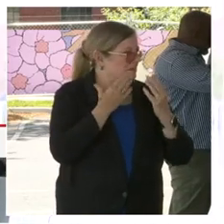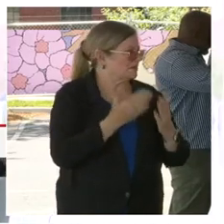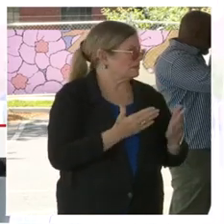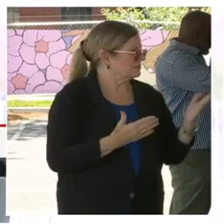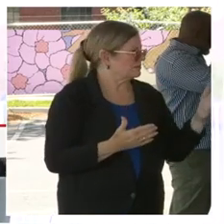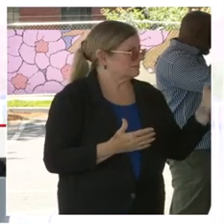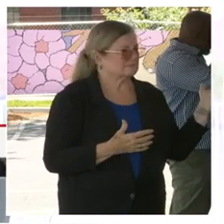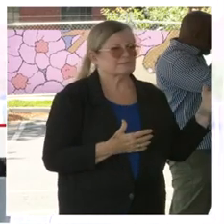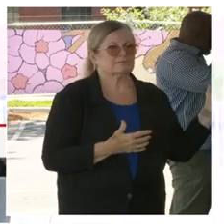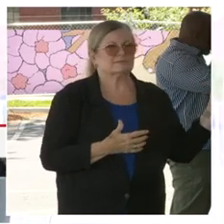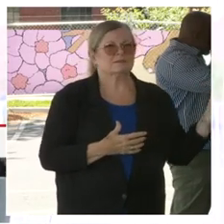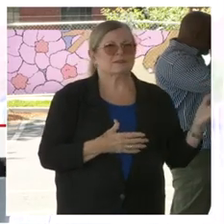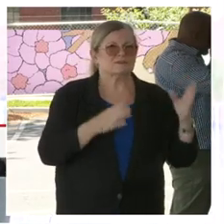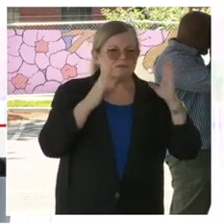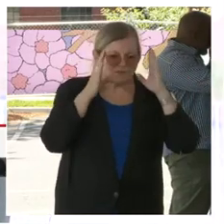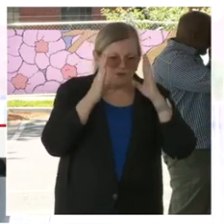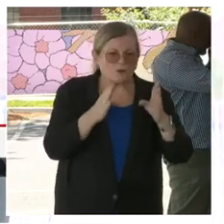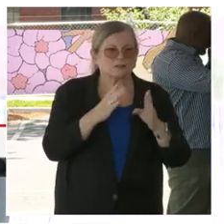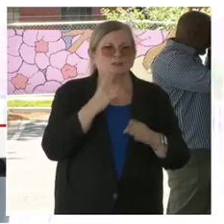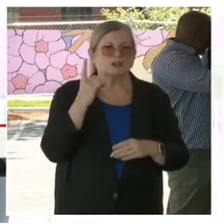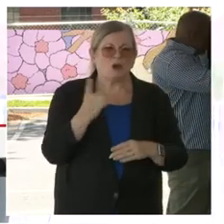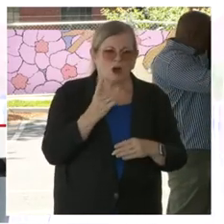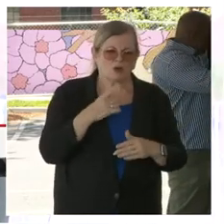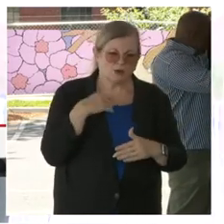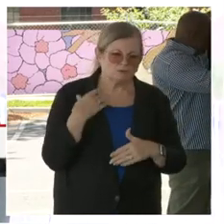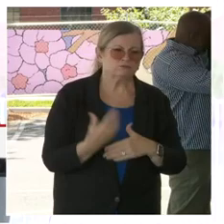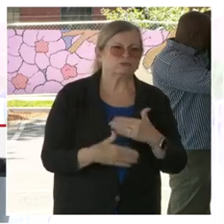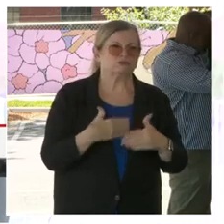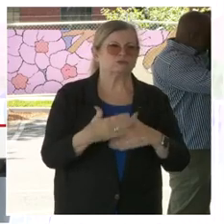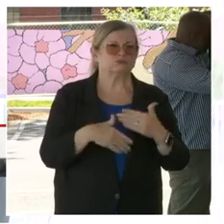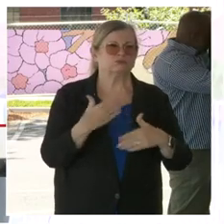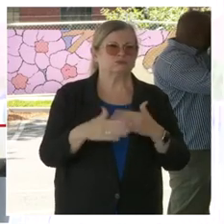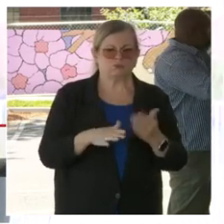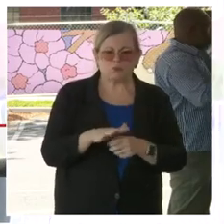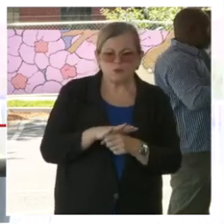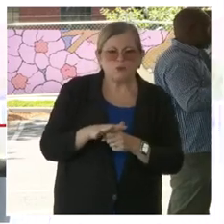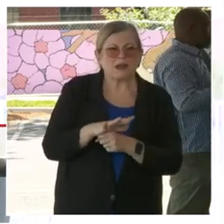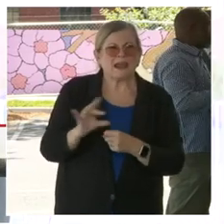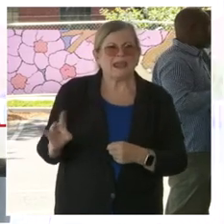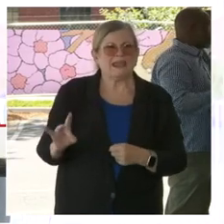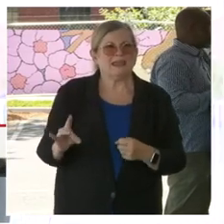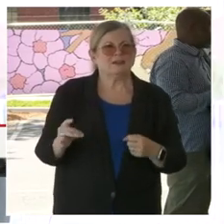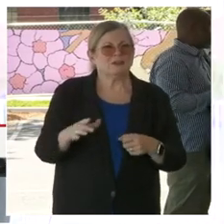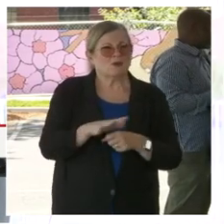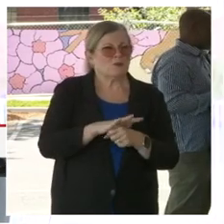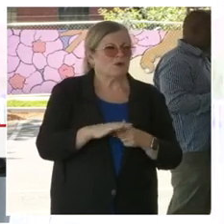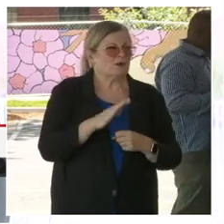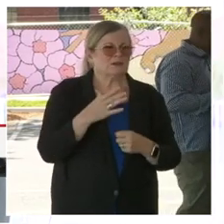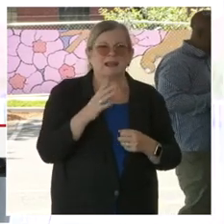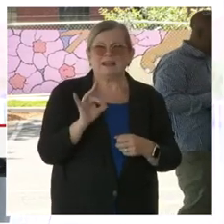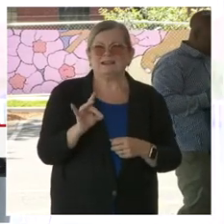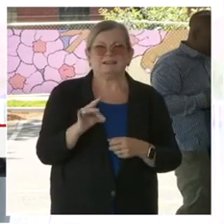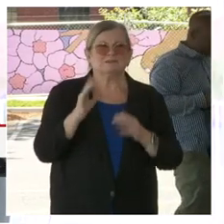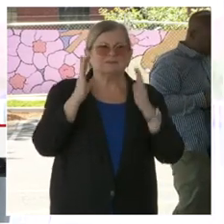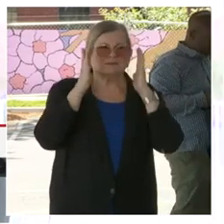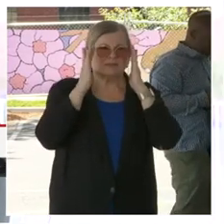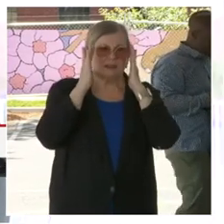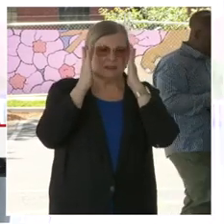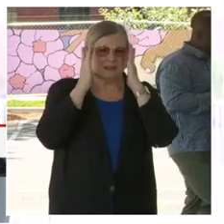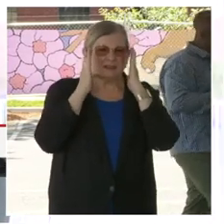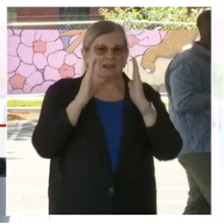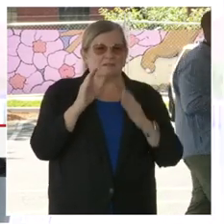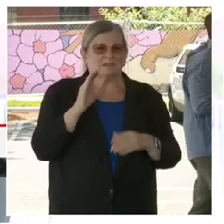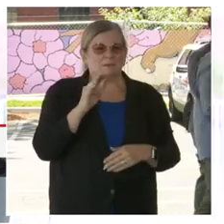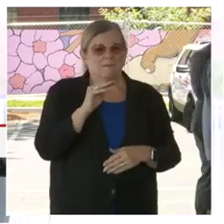the progress and investment that's happening here in Ward 8. I also want to thank Chairman McDuffie for his own leadership of the Council's